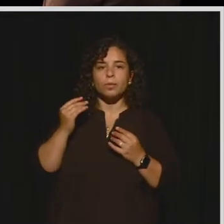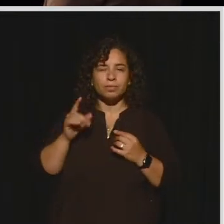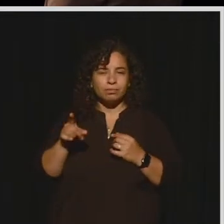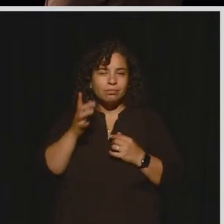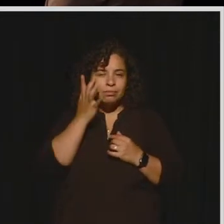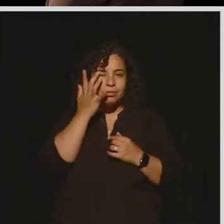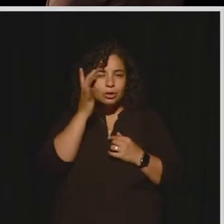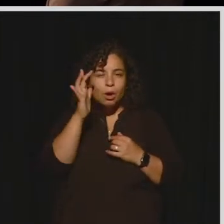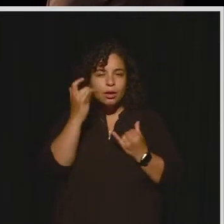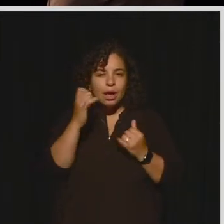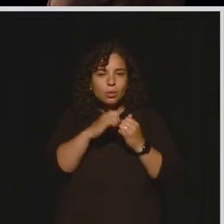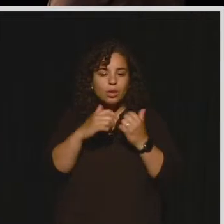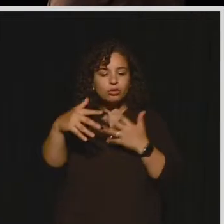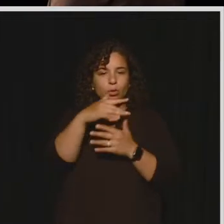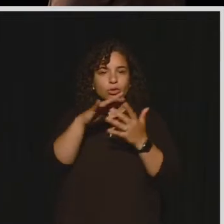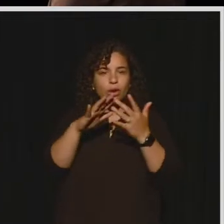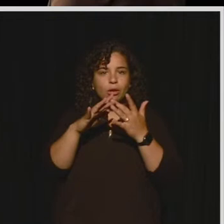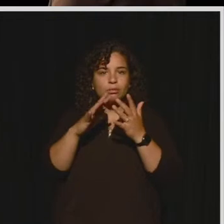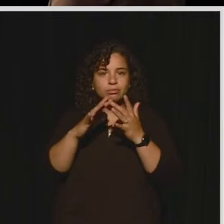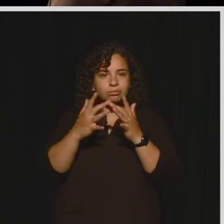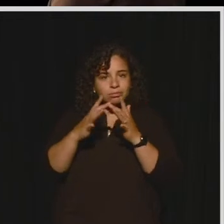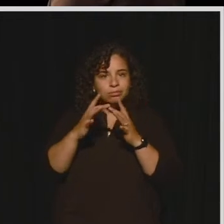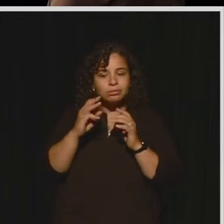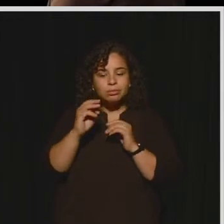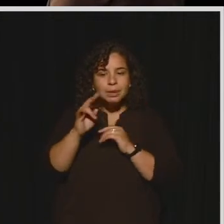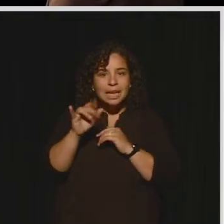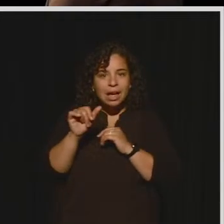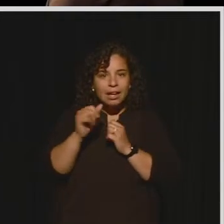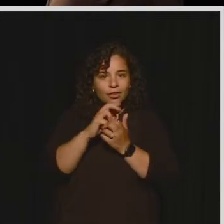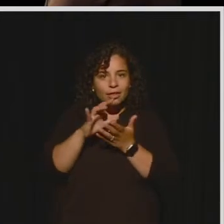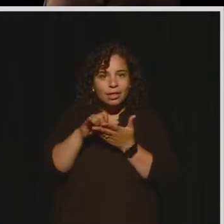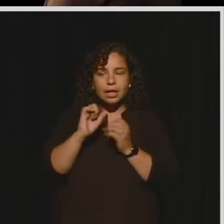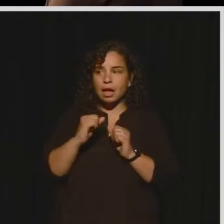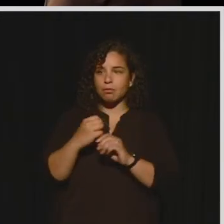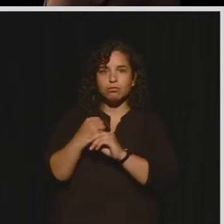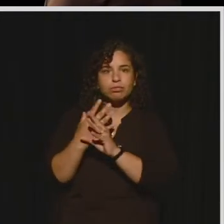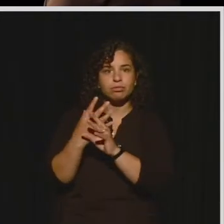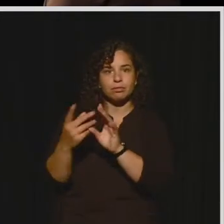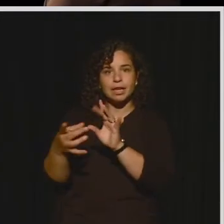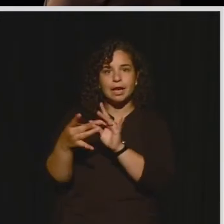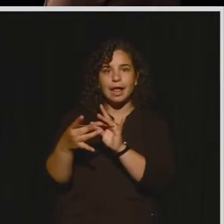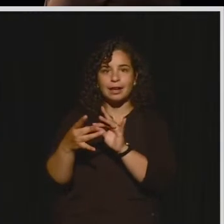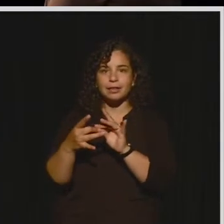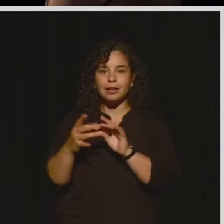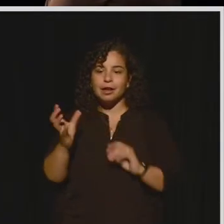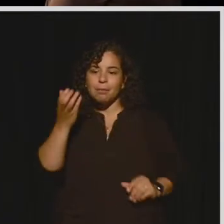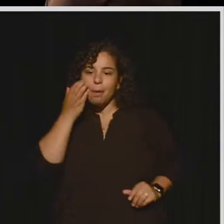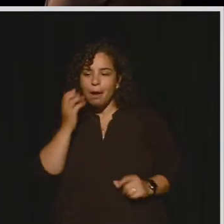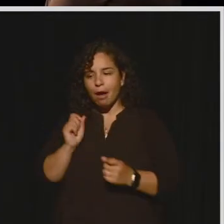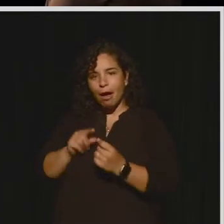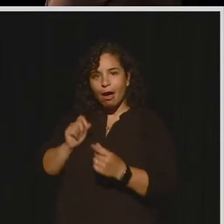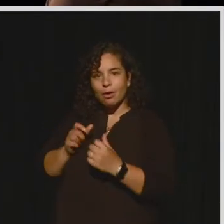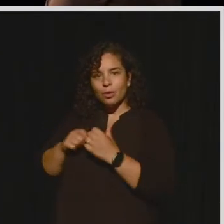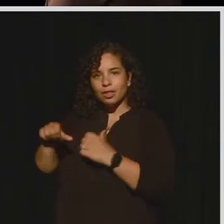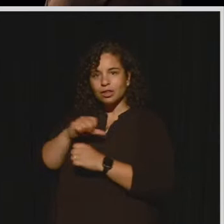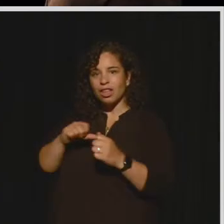stuff. They're able to connect and be in each other's back pockets faster than you could go and order a drink at the bar.